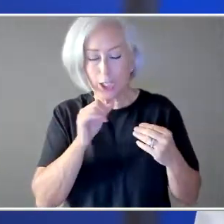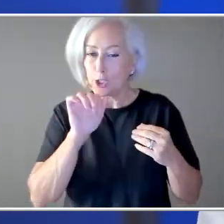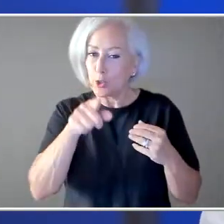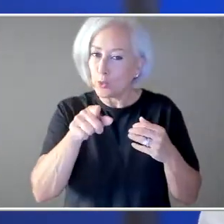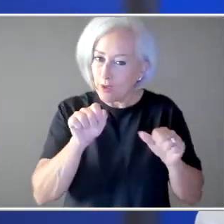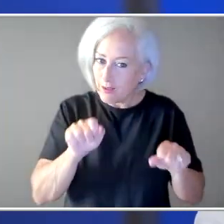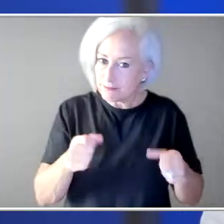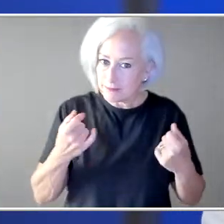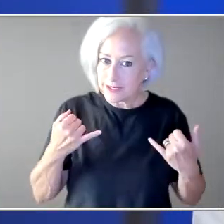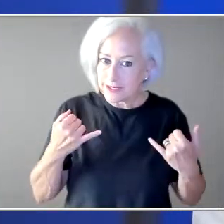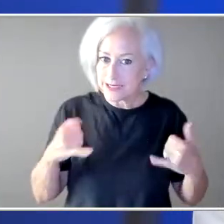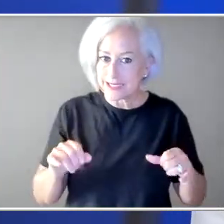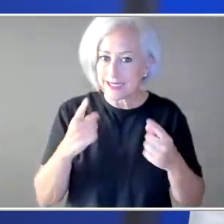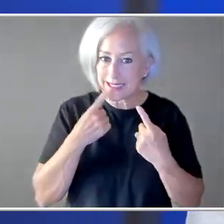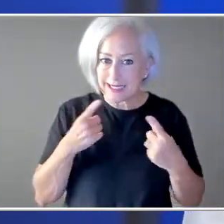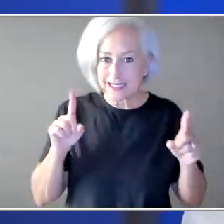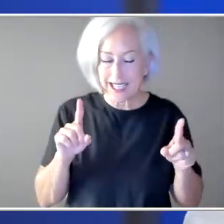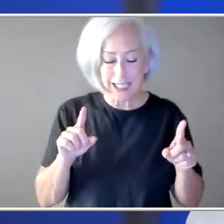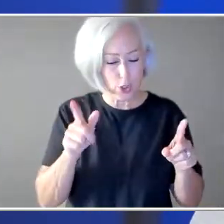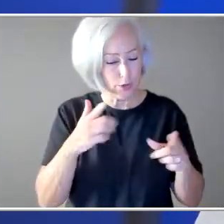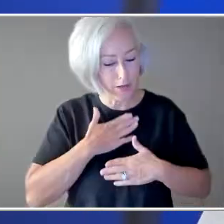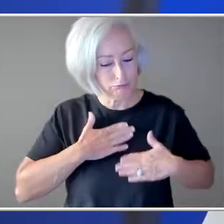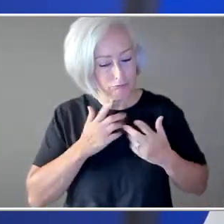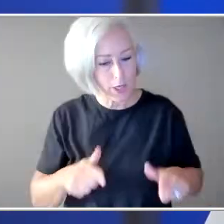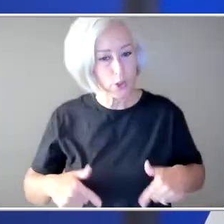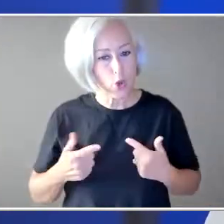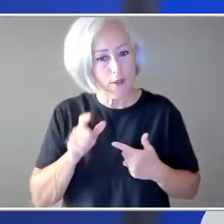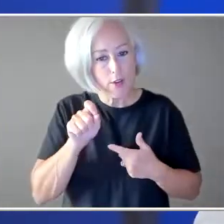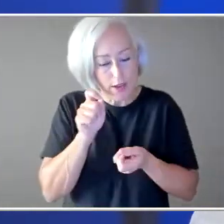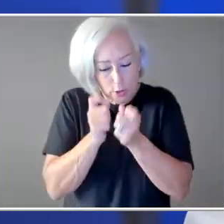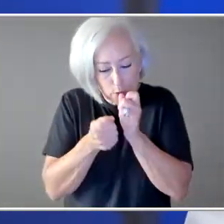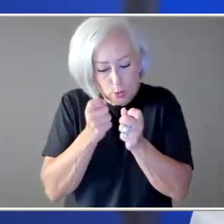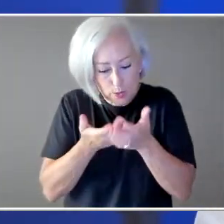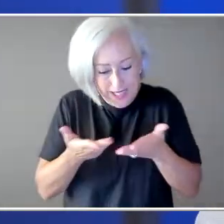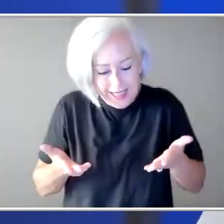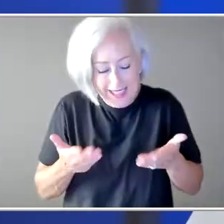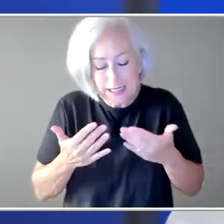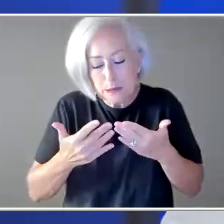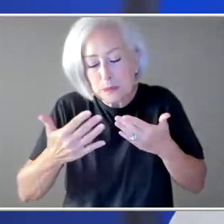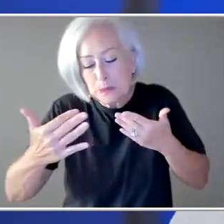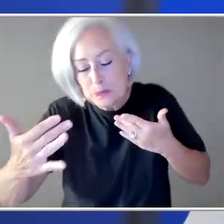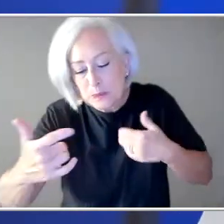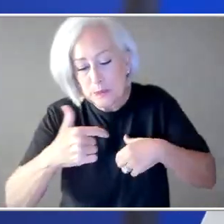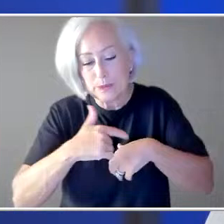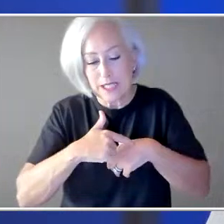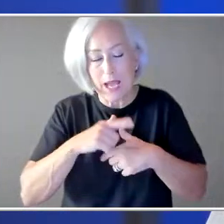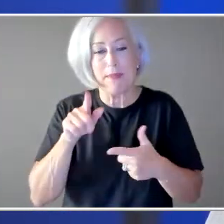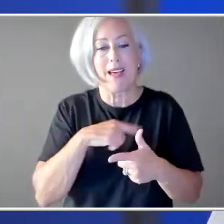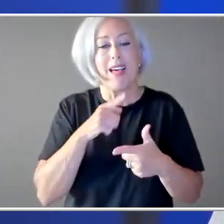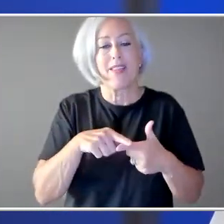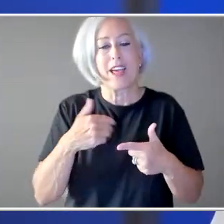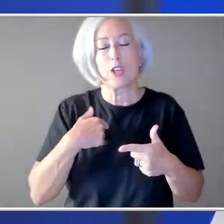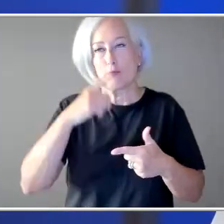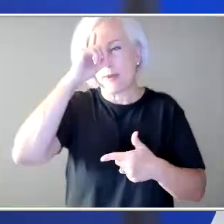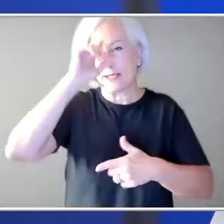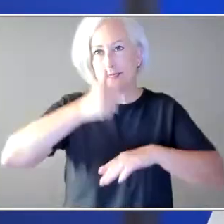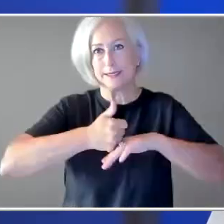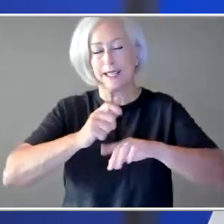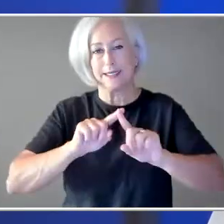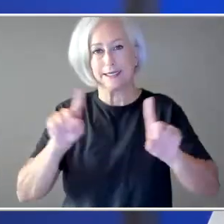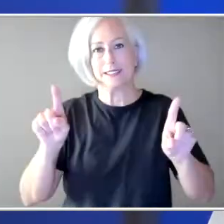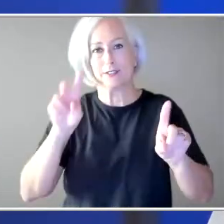tweak things slightly over time, and then you have a kind of a different mindset, a different expectation.